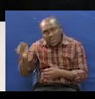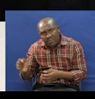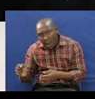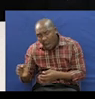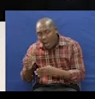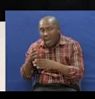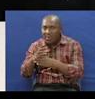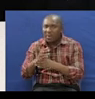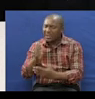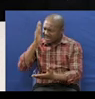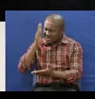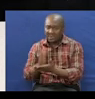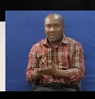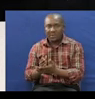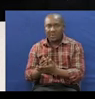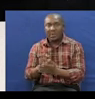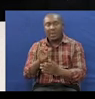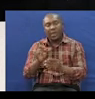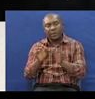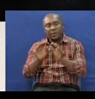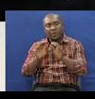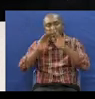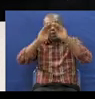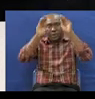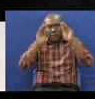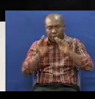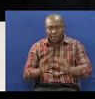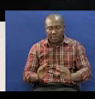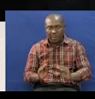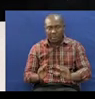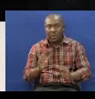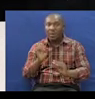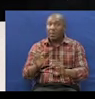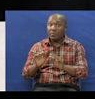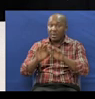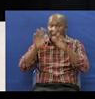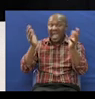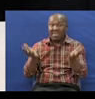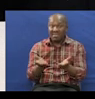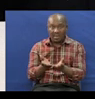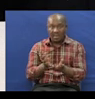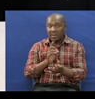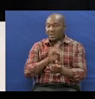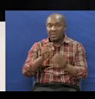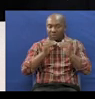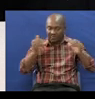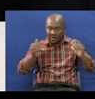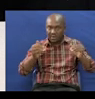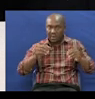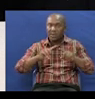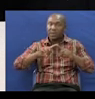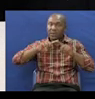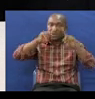tell this grandpa about the exact and the true shape of the Earth, that is a sphere but